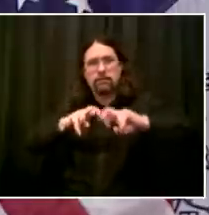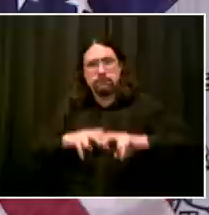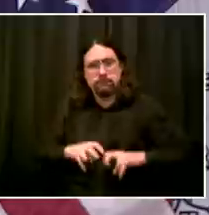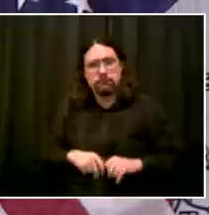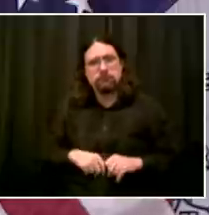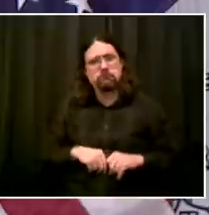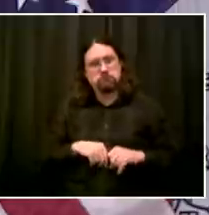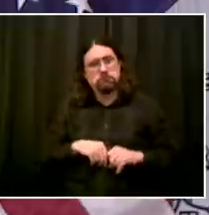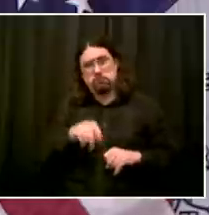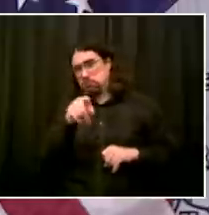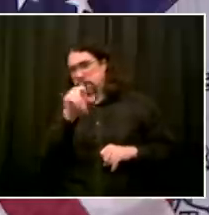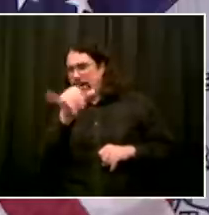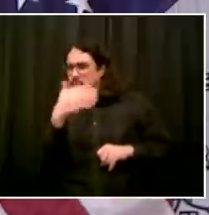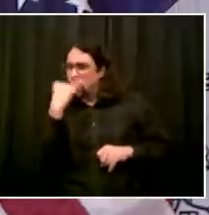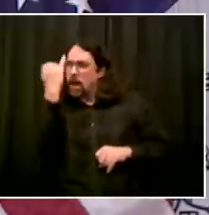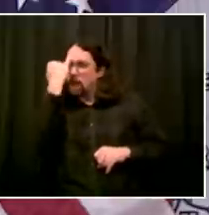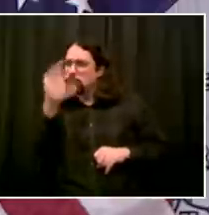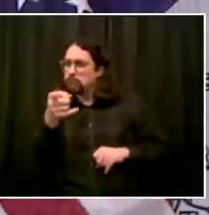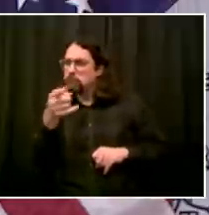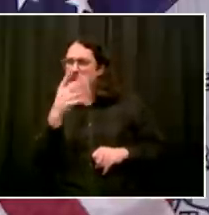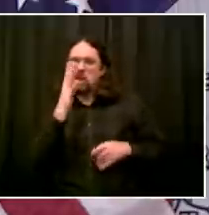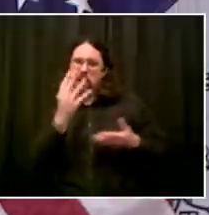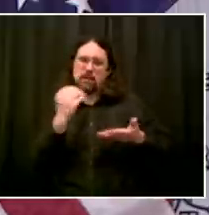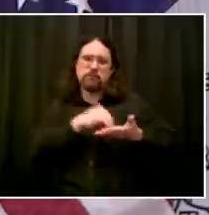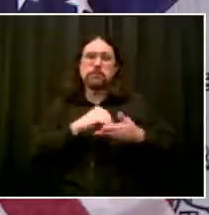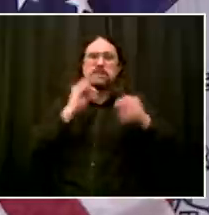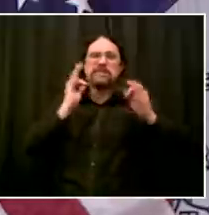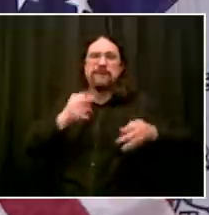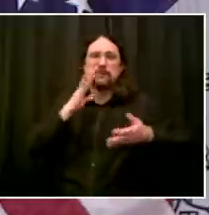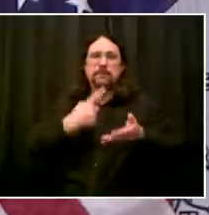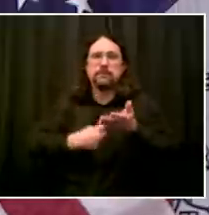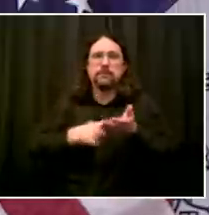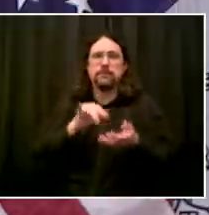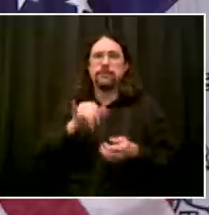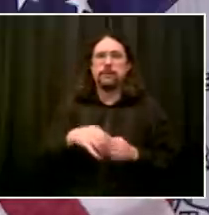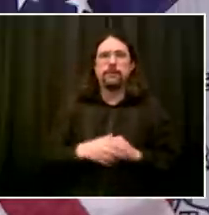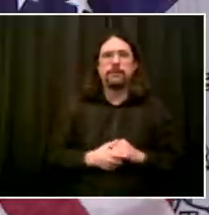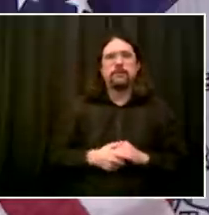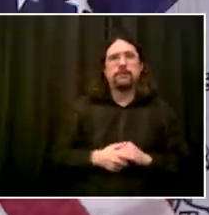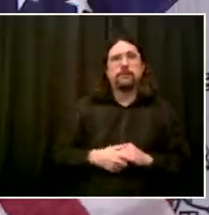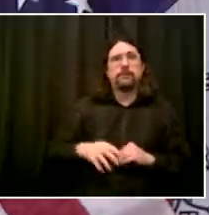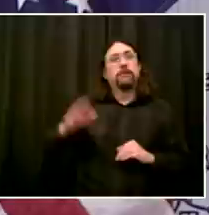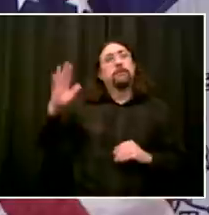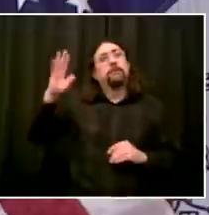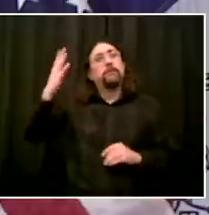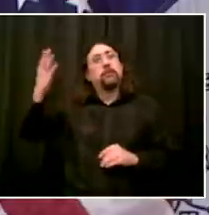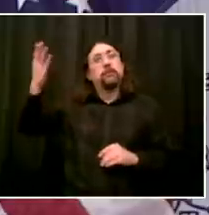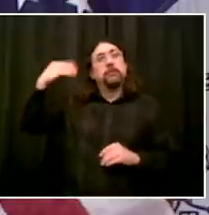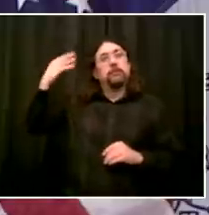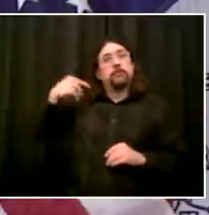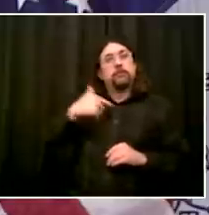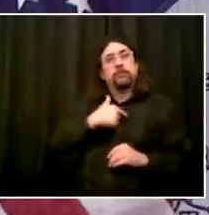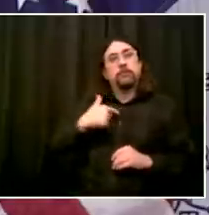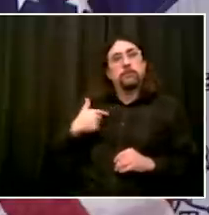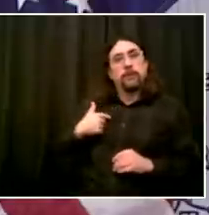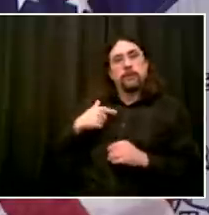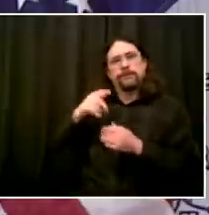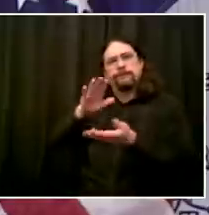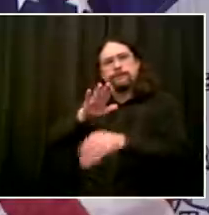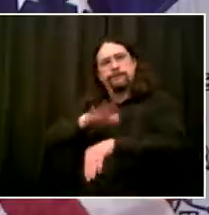of course it came with the danger it could be anywhere, you know, any place at any time. And